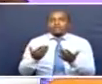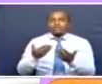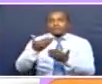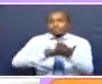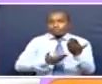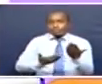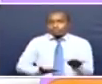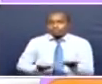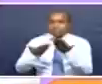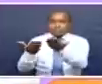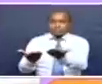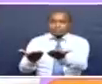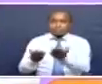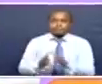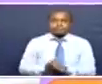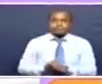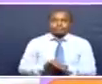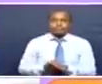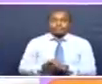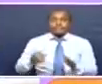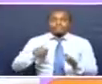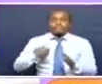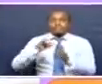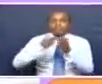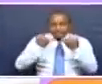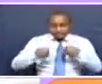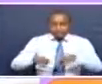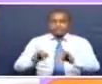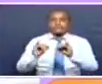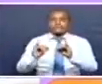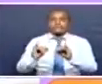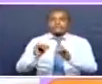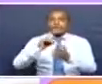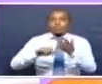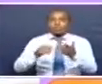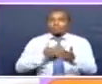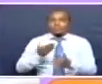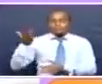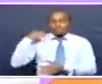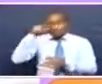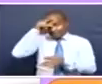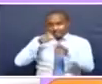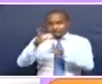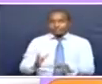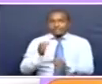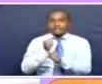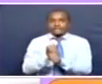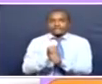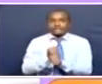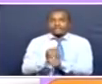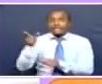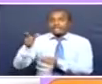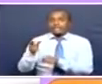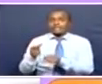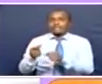And actually what I'm doing, I am simply implementing what my previous governor did. Yes. He instituted an audit, but he